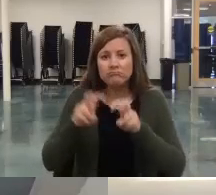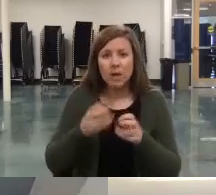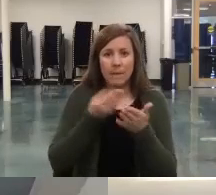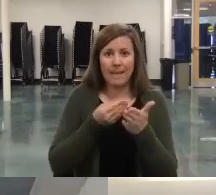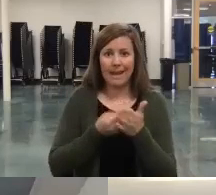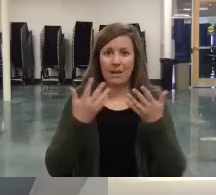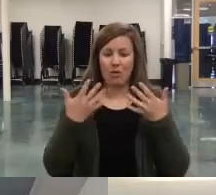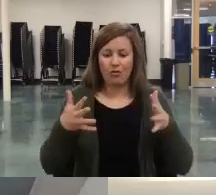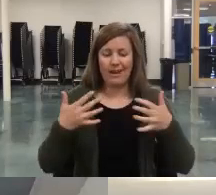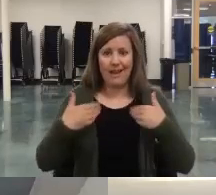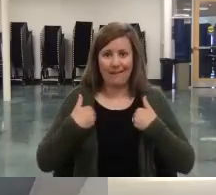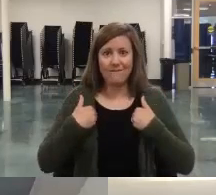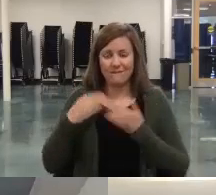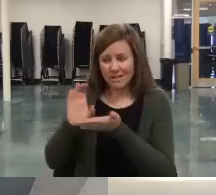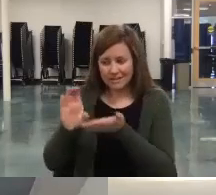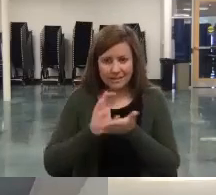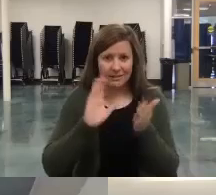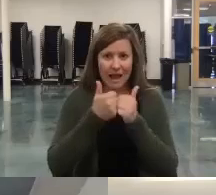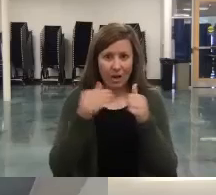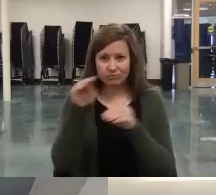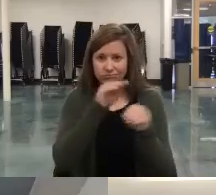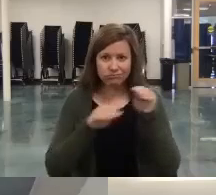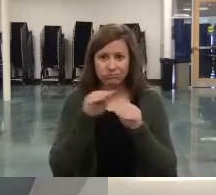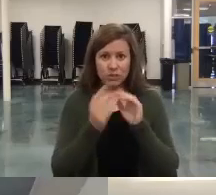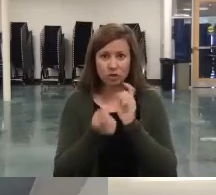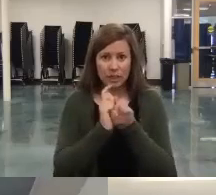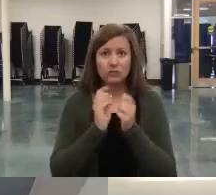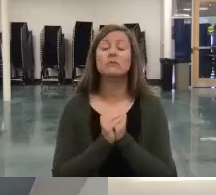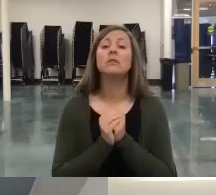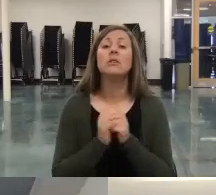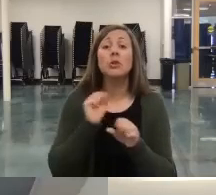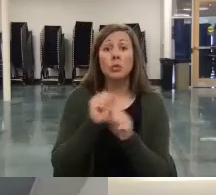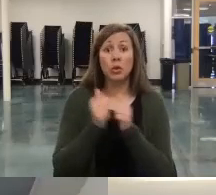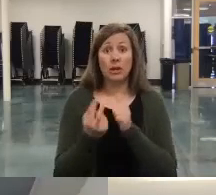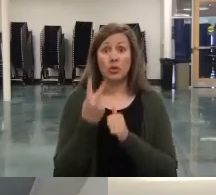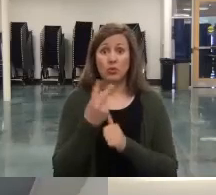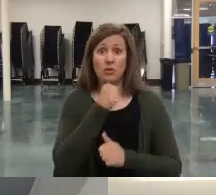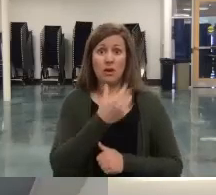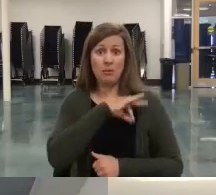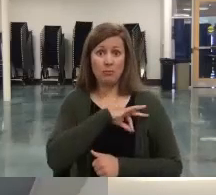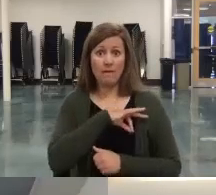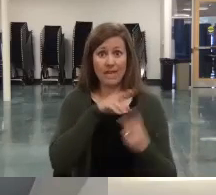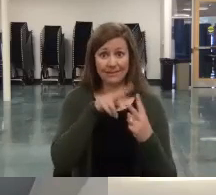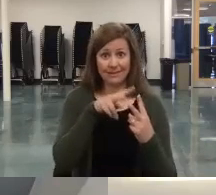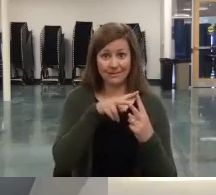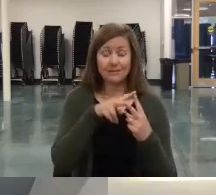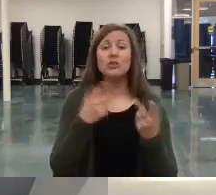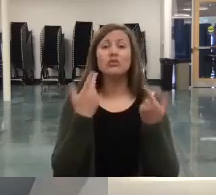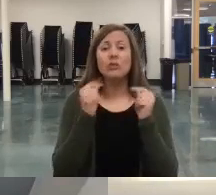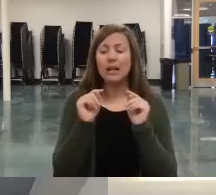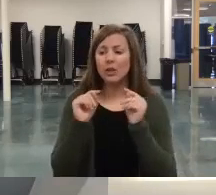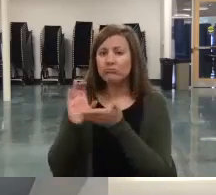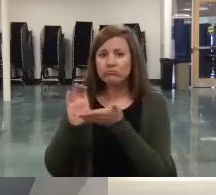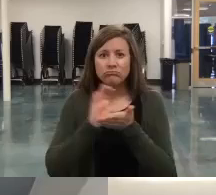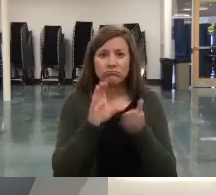currently have. And we've been able to work with two Boone County nonprofit childcare providers to reallocate funds